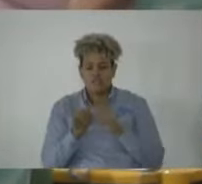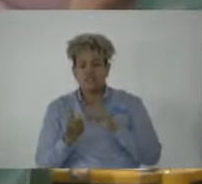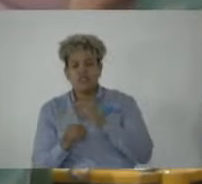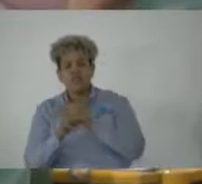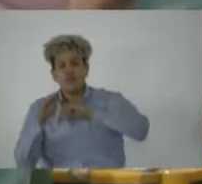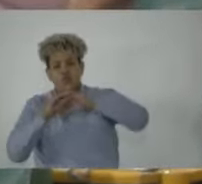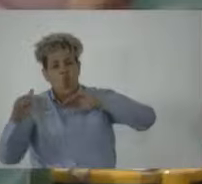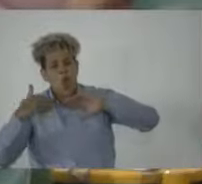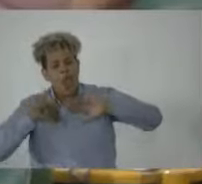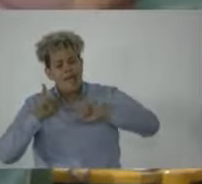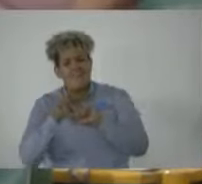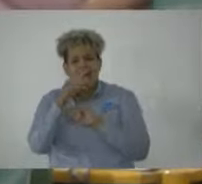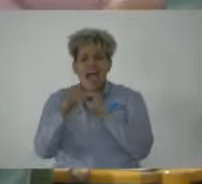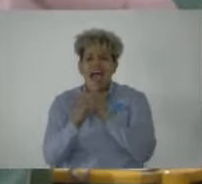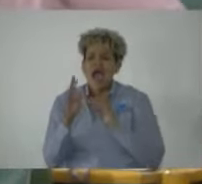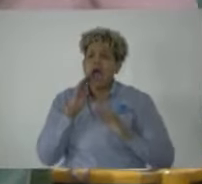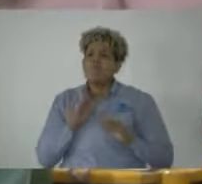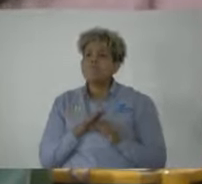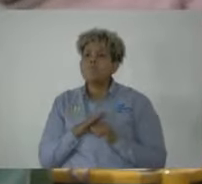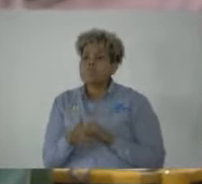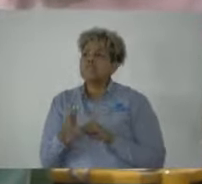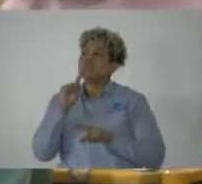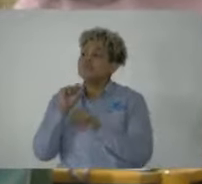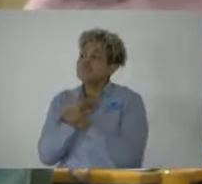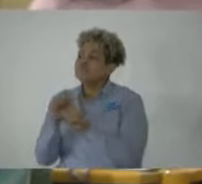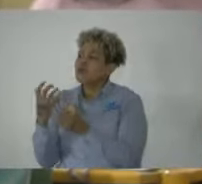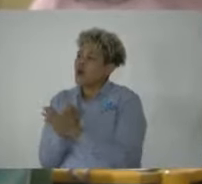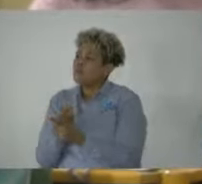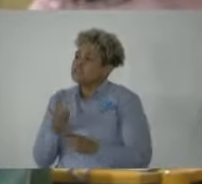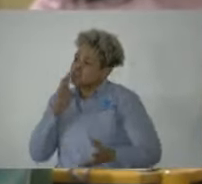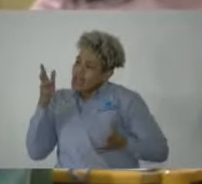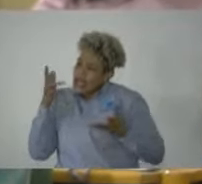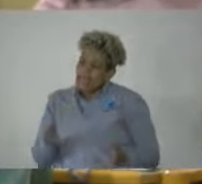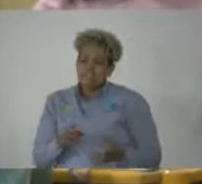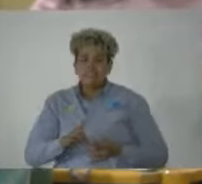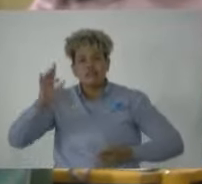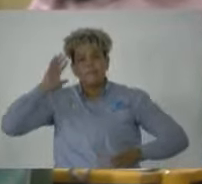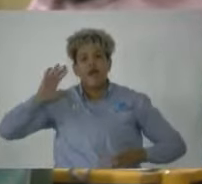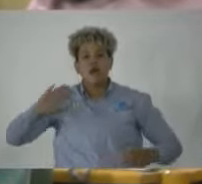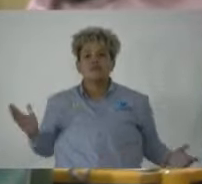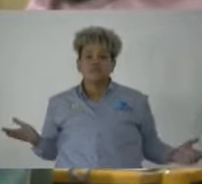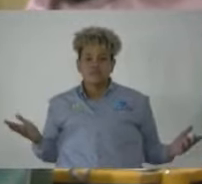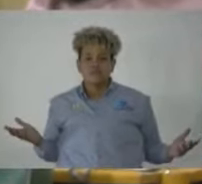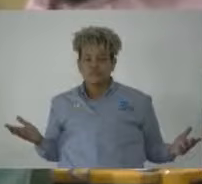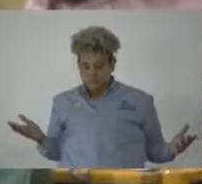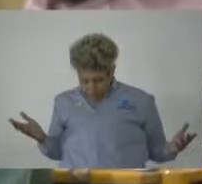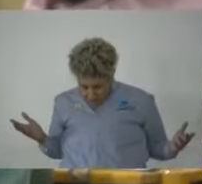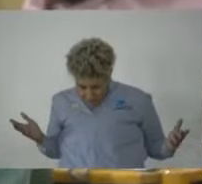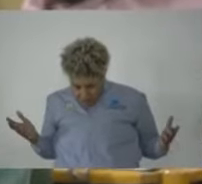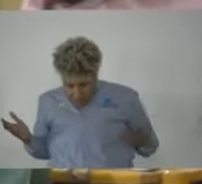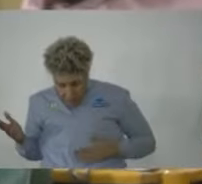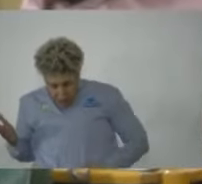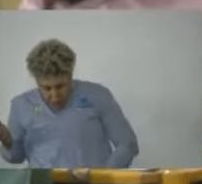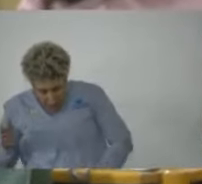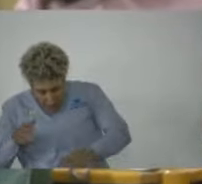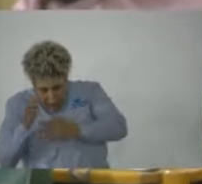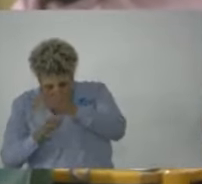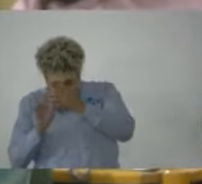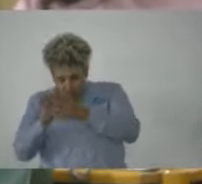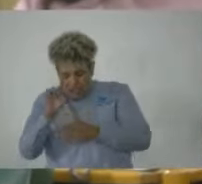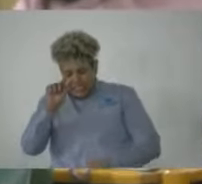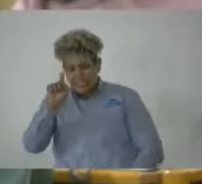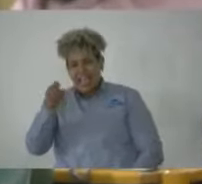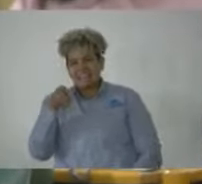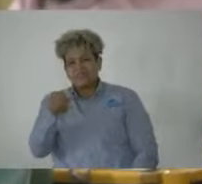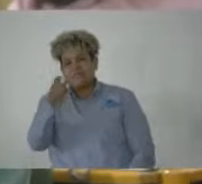not have as ample an opportunity as would have existed in the past. Now, I have a chart on the tax expenditures for you